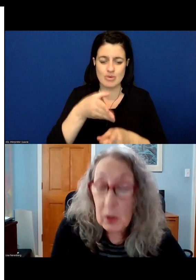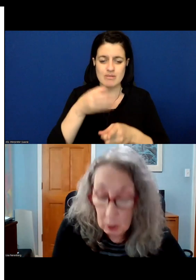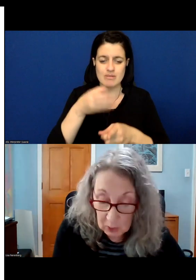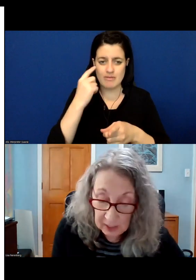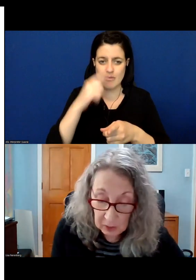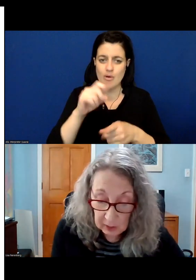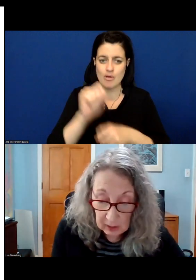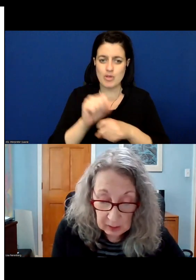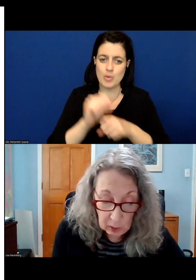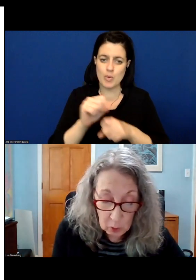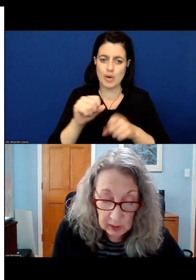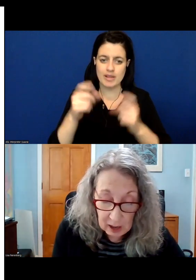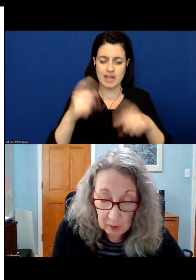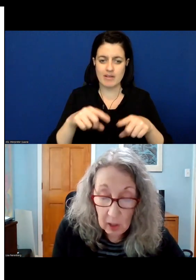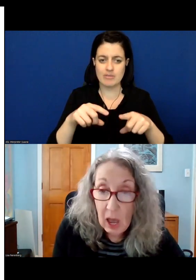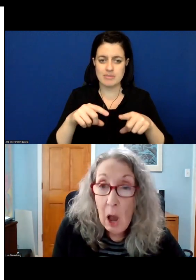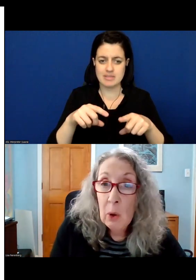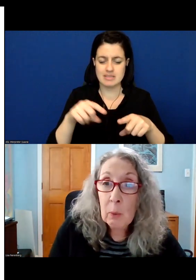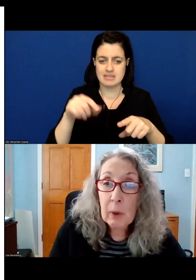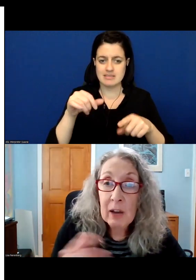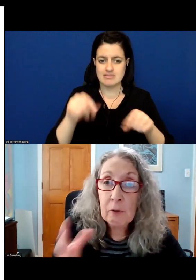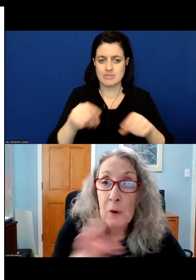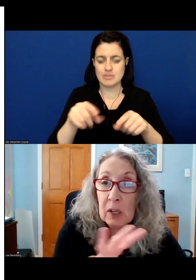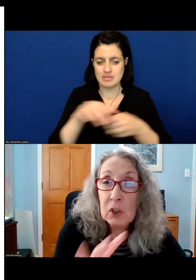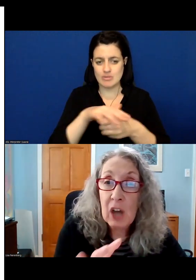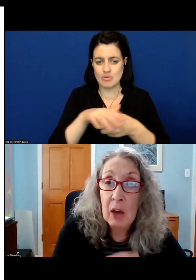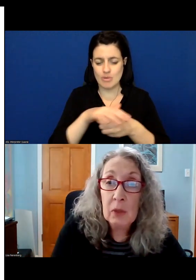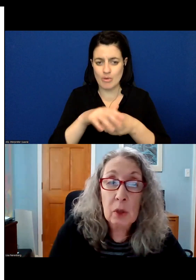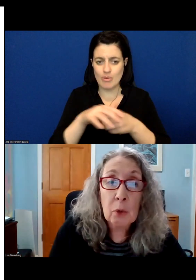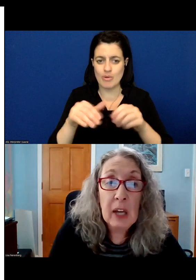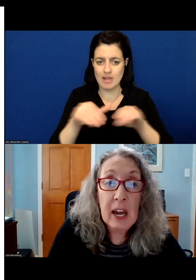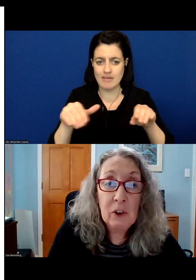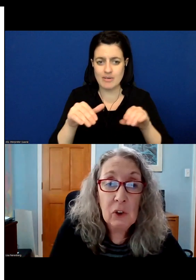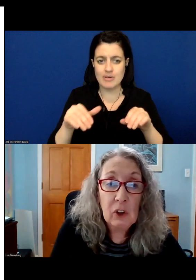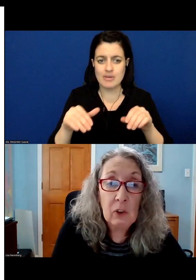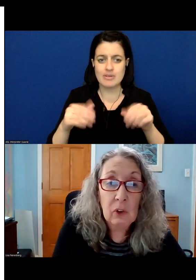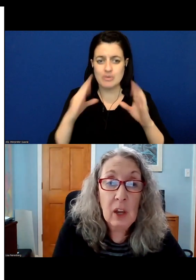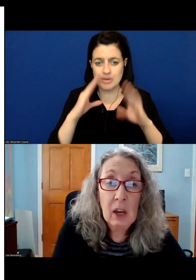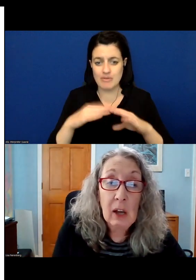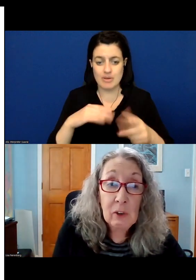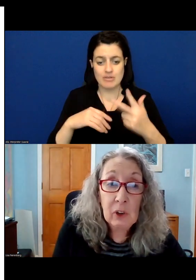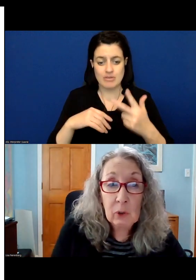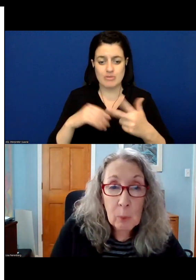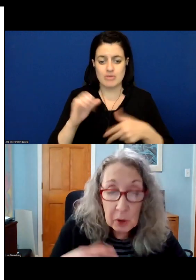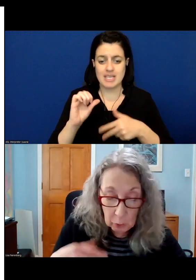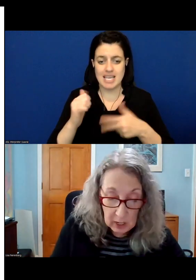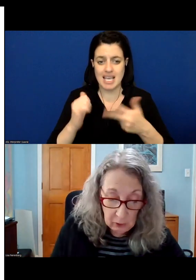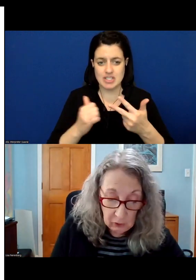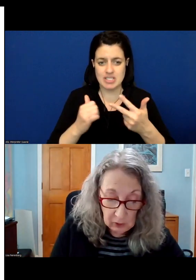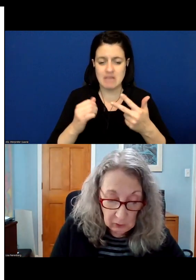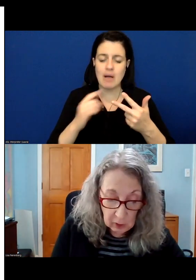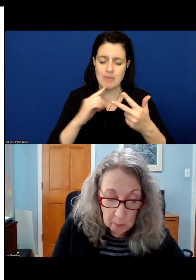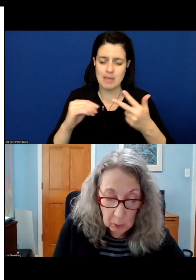the work that goes on at the local level, we kind of focused on the three agencies. Actually, it's more than